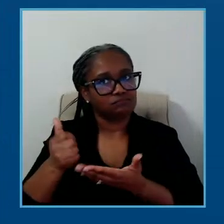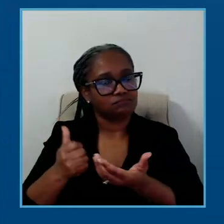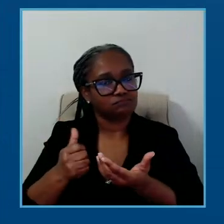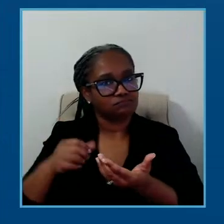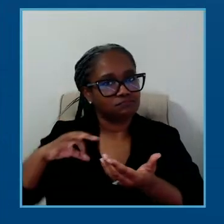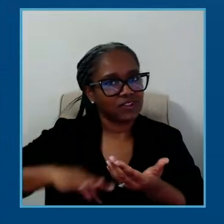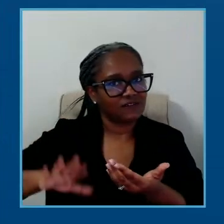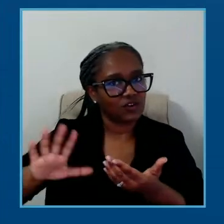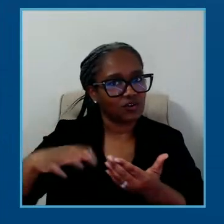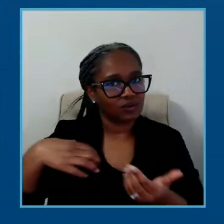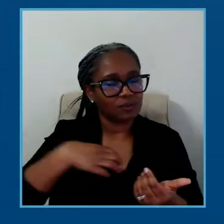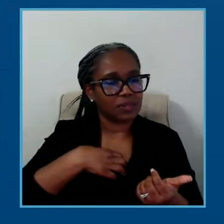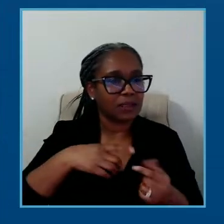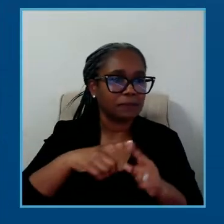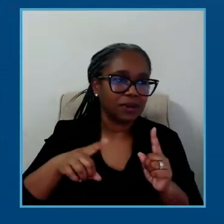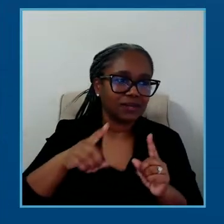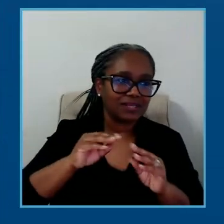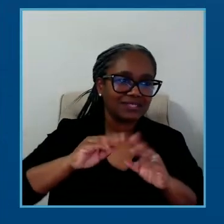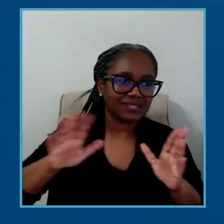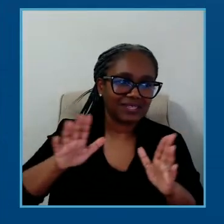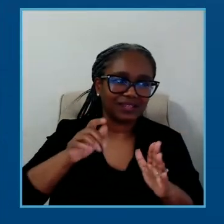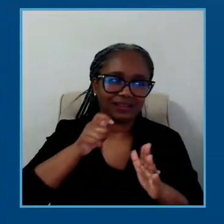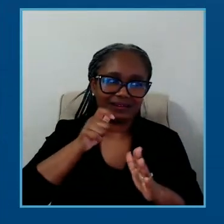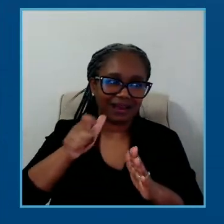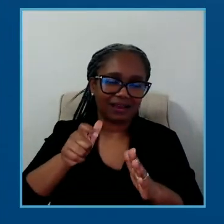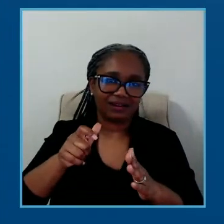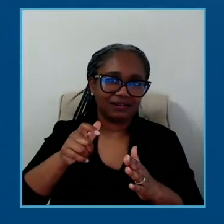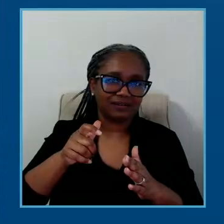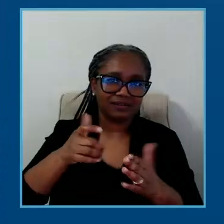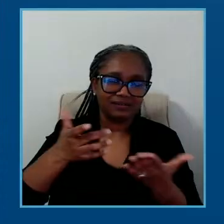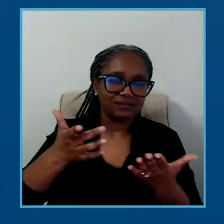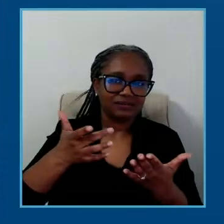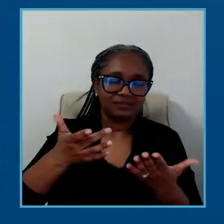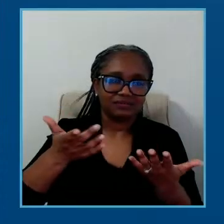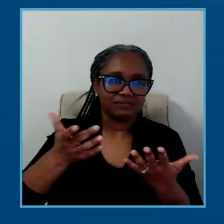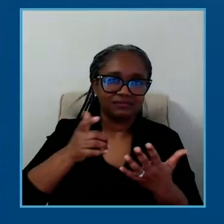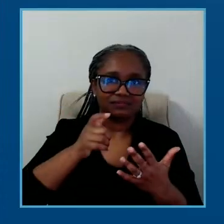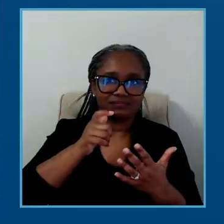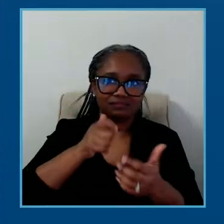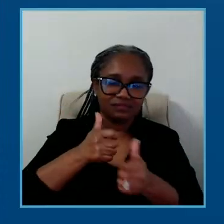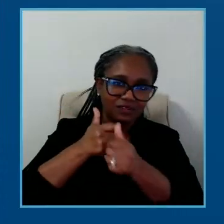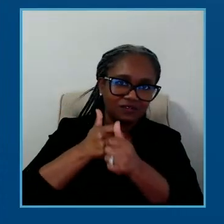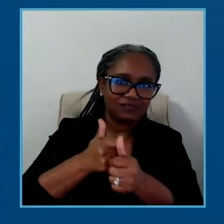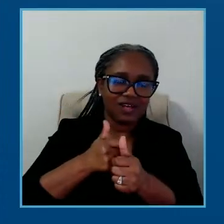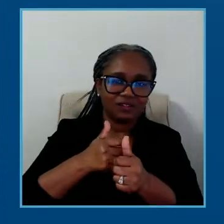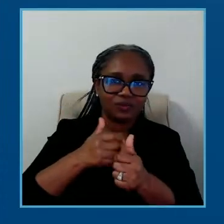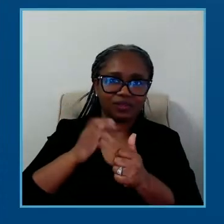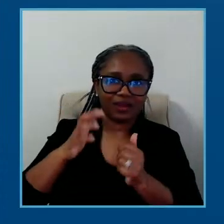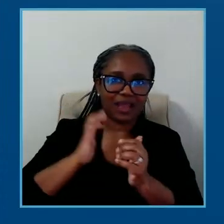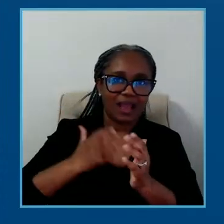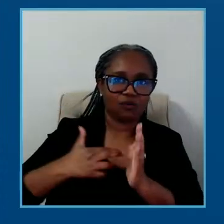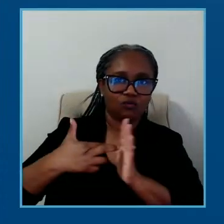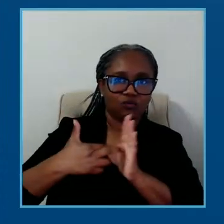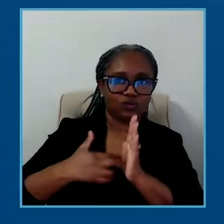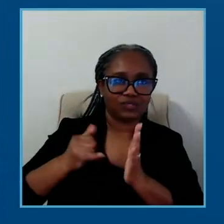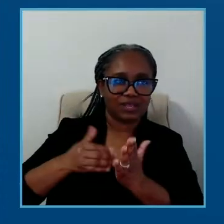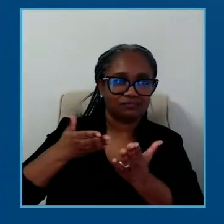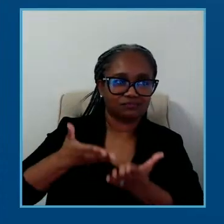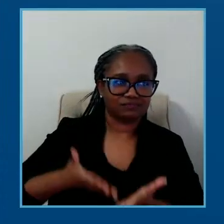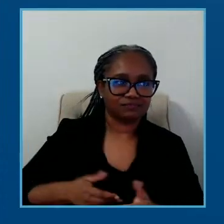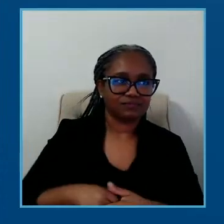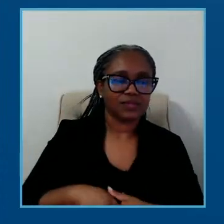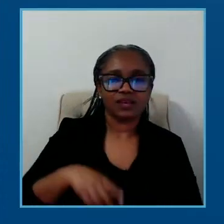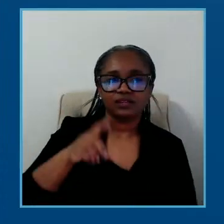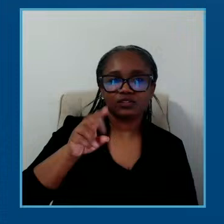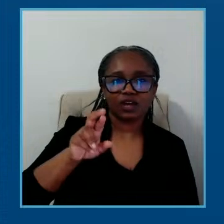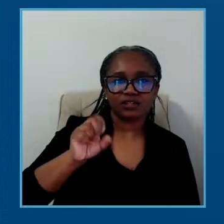to Roberts Rule 4633, stating that it sets forth the way that multiple seats on a board may